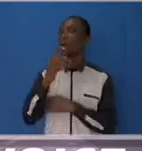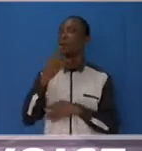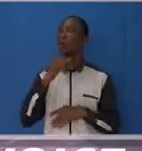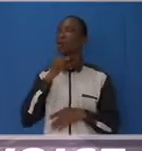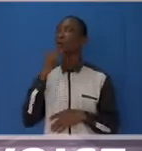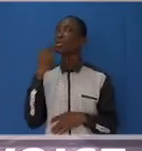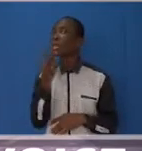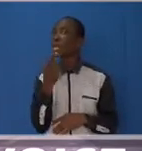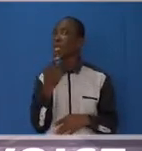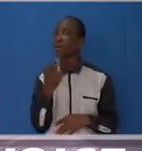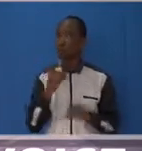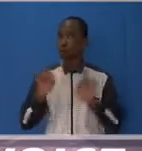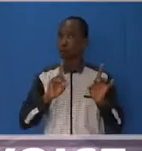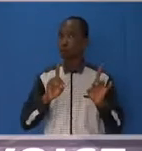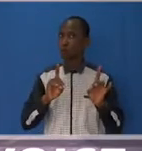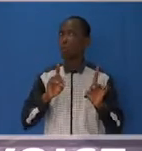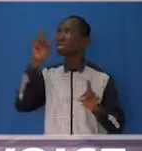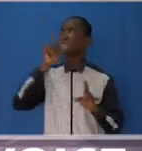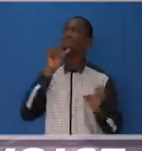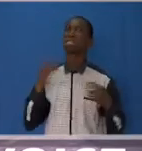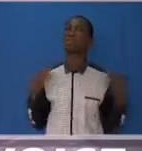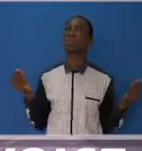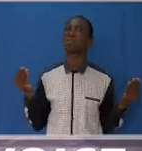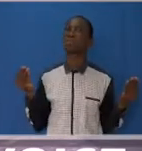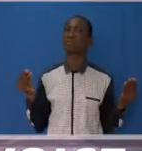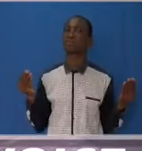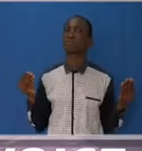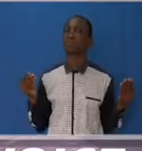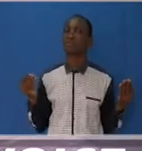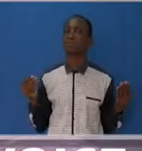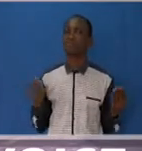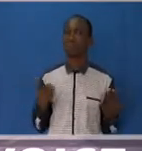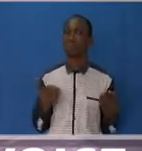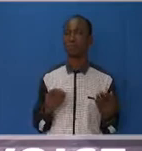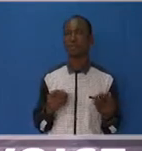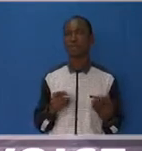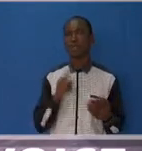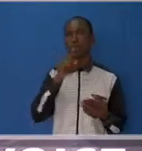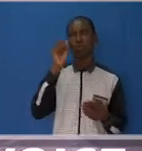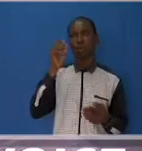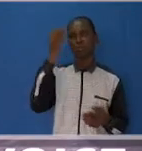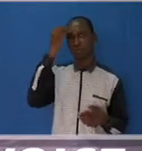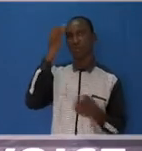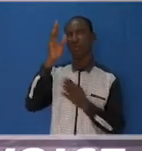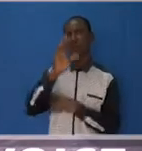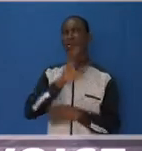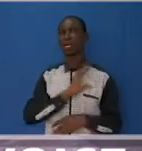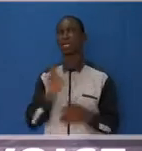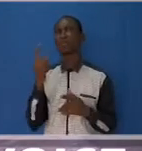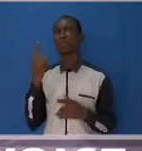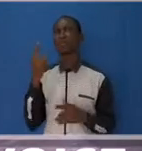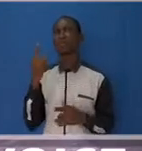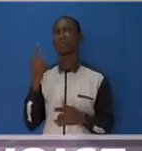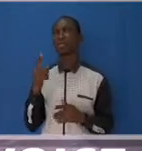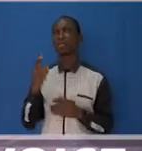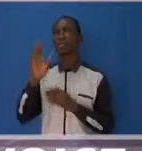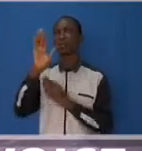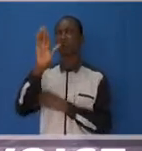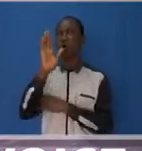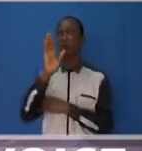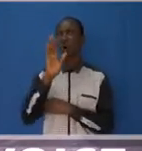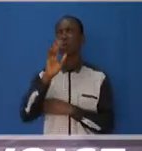you to do, you do it, he does not accept it. I was here when Yankopon is Subai. Say, oh, you Yankopon,